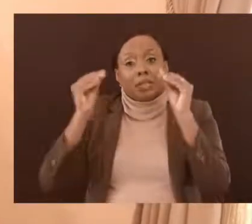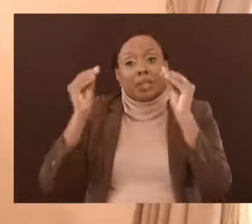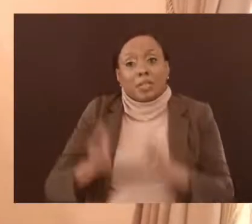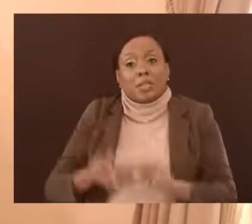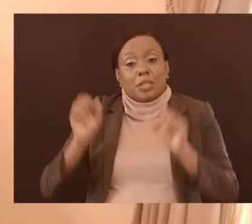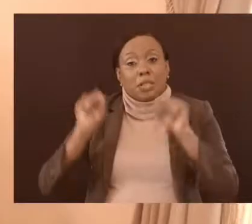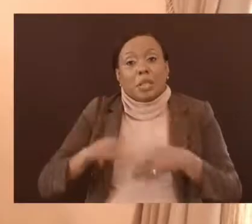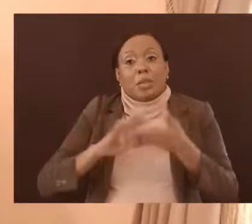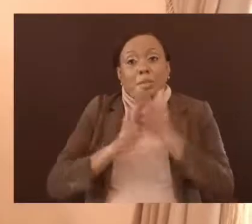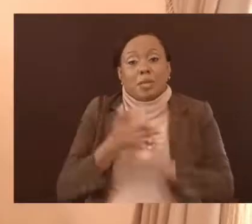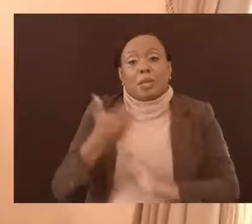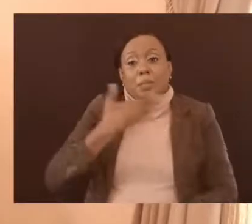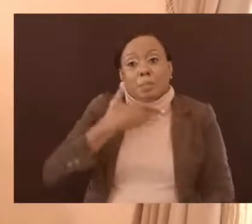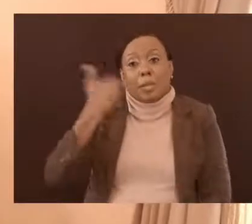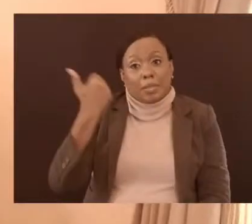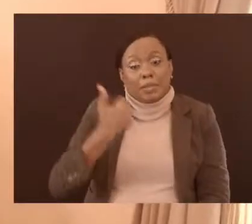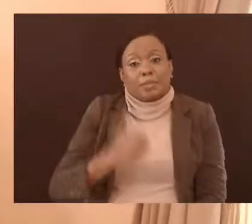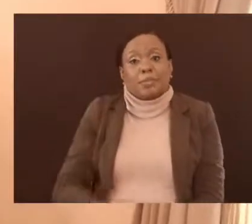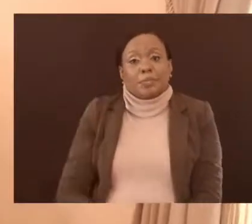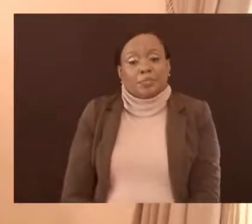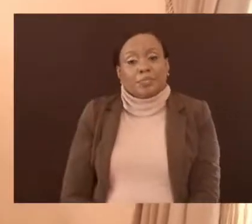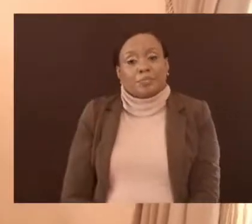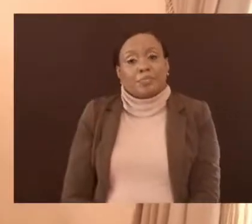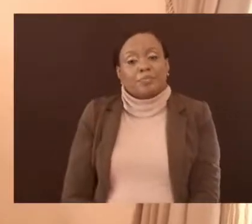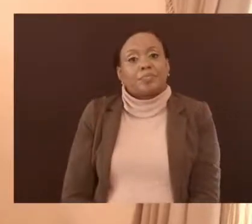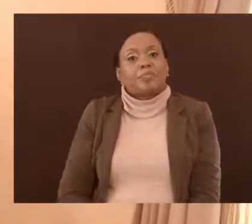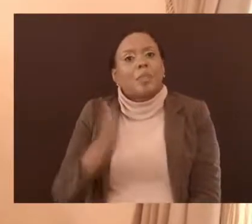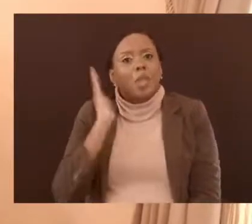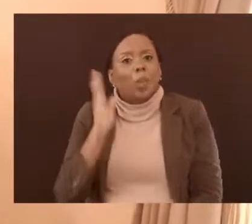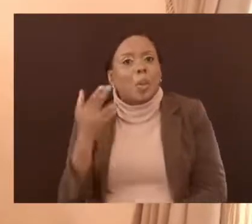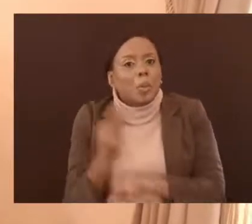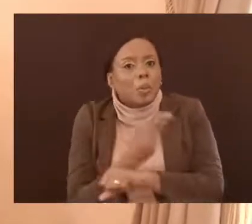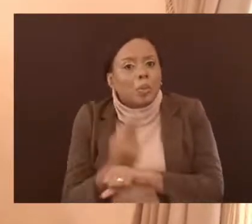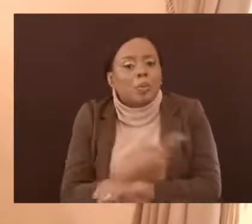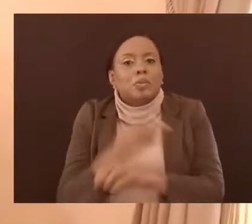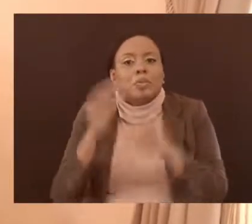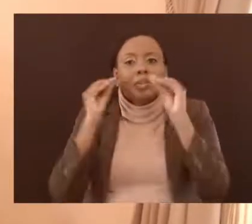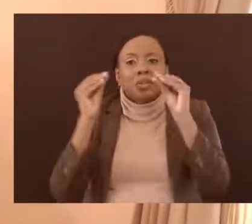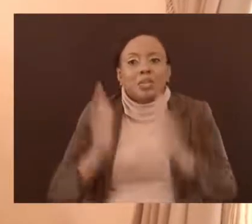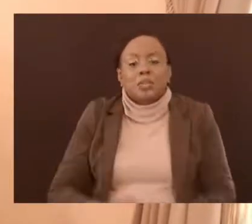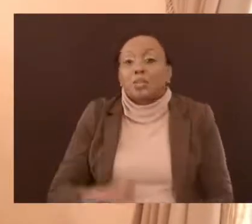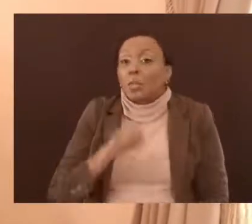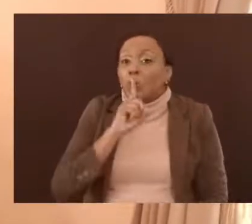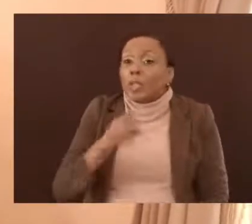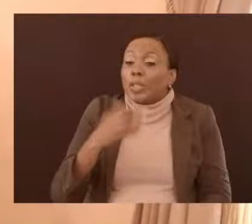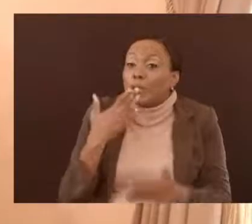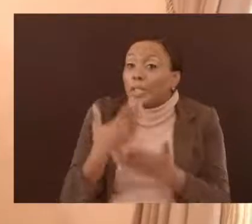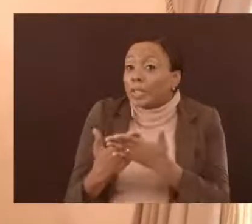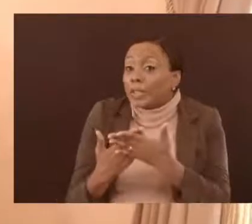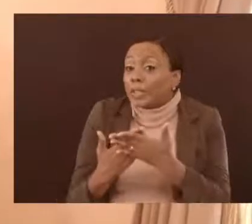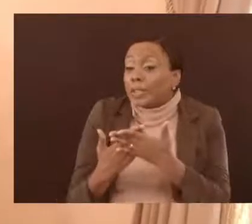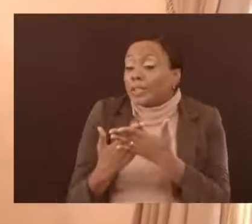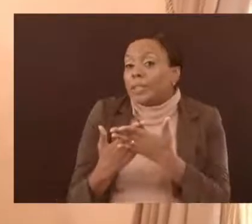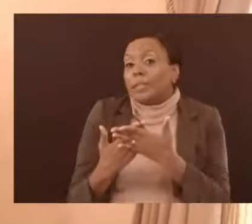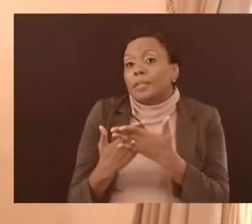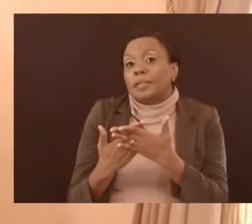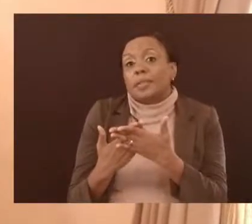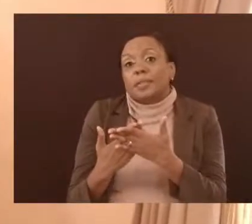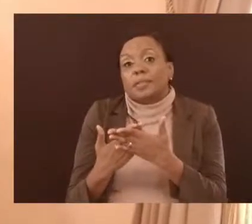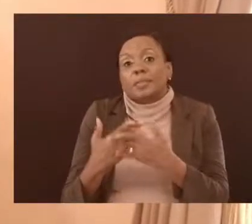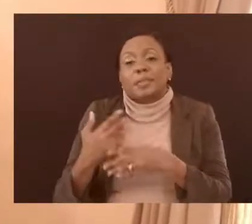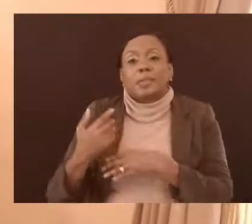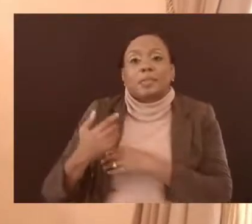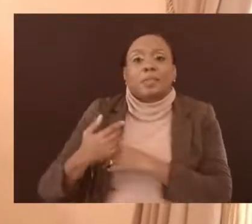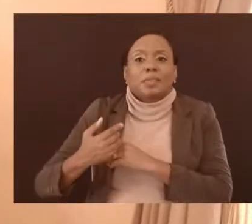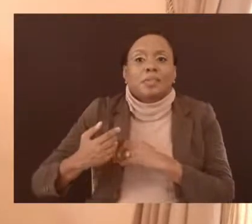are going to use teachers who we recognize are good at what they're doing, and I don't have to tell you,